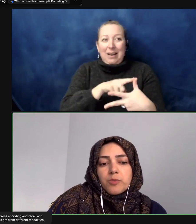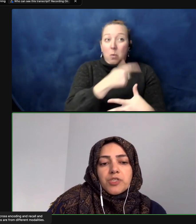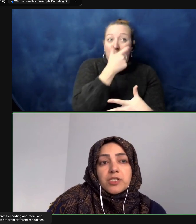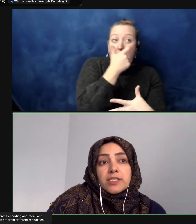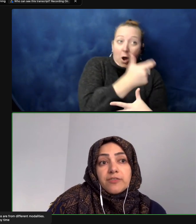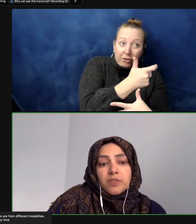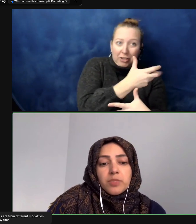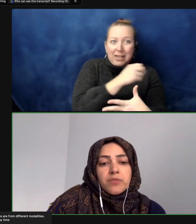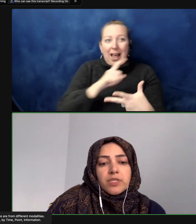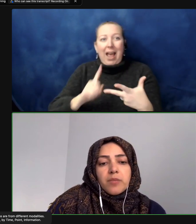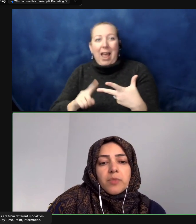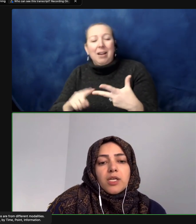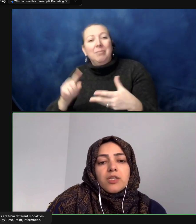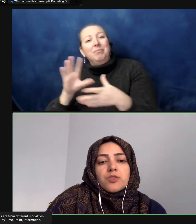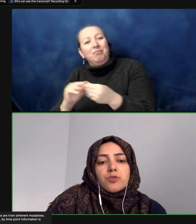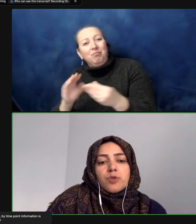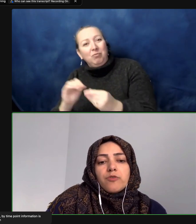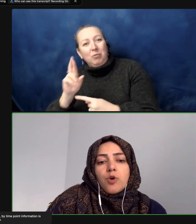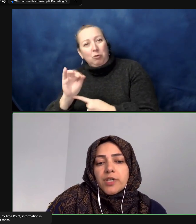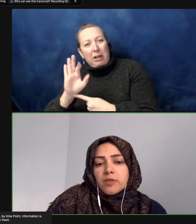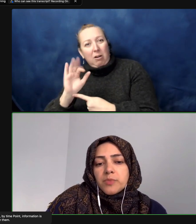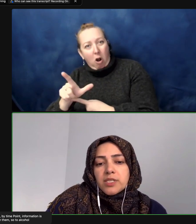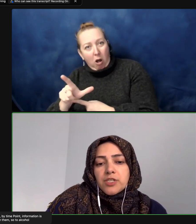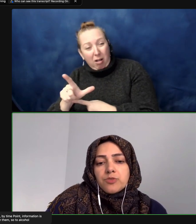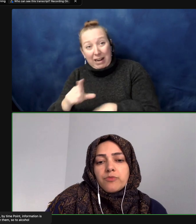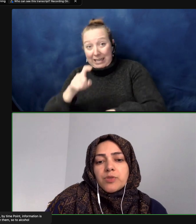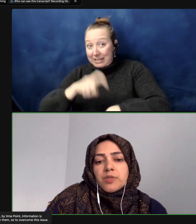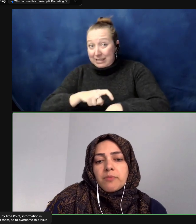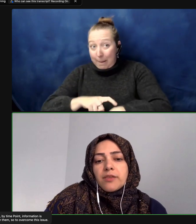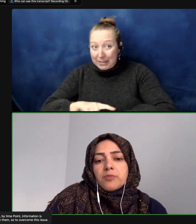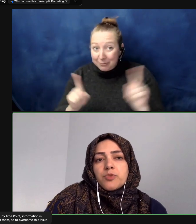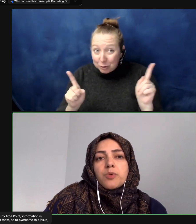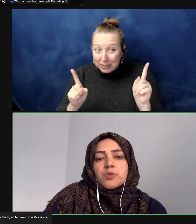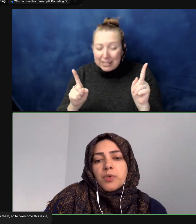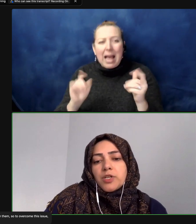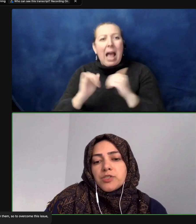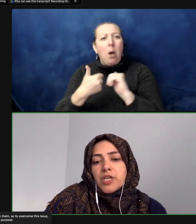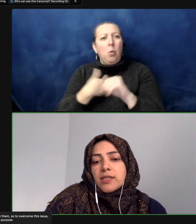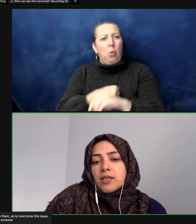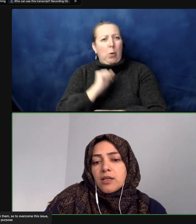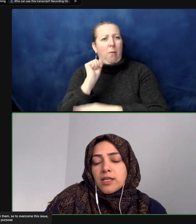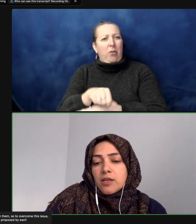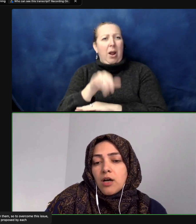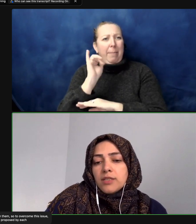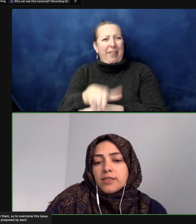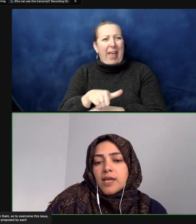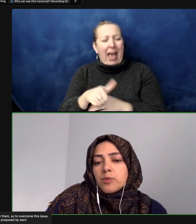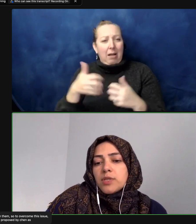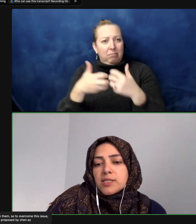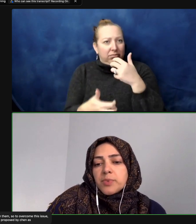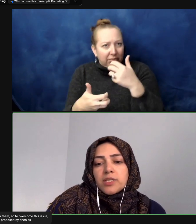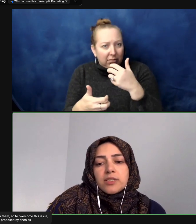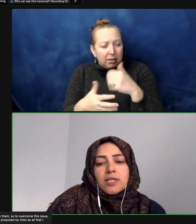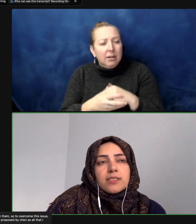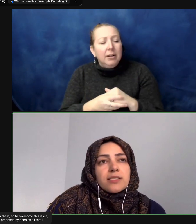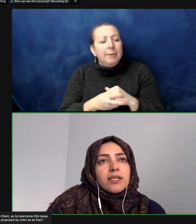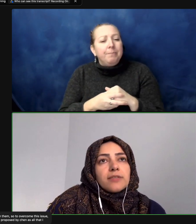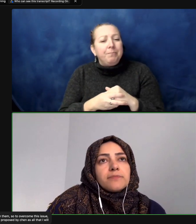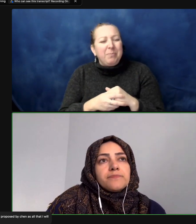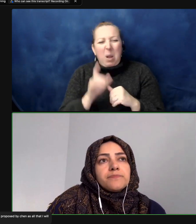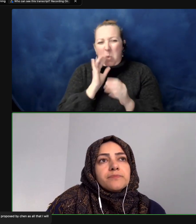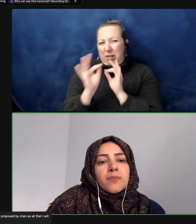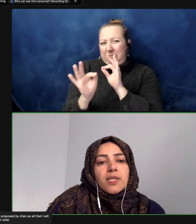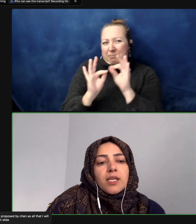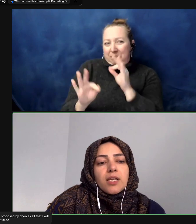point information is different between them. So to overcome this issue, we use a method proposed by Chen et al. That I will explain in the next